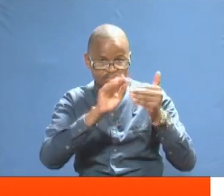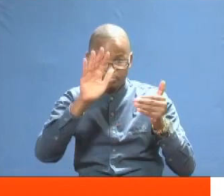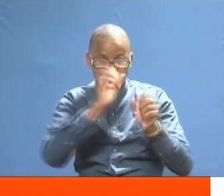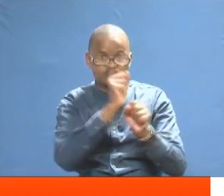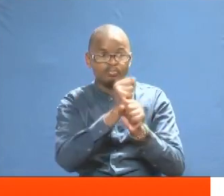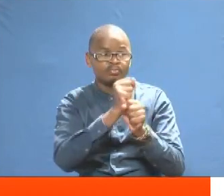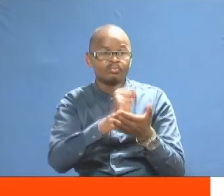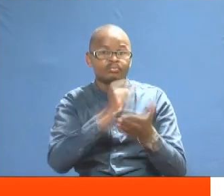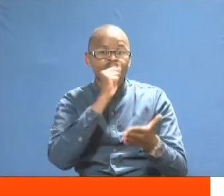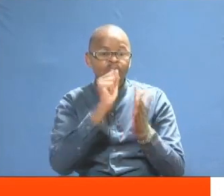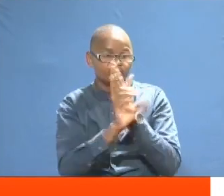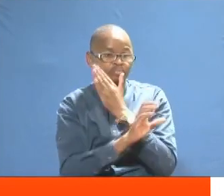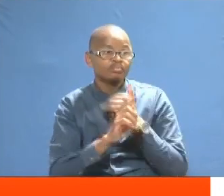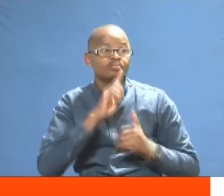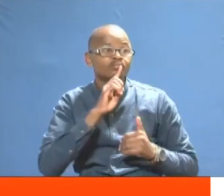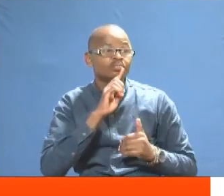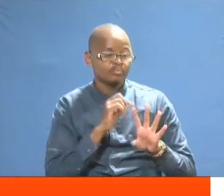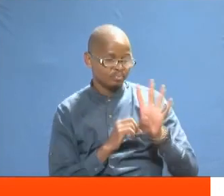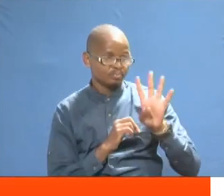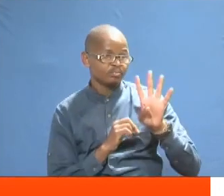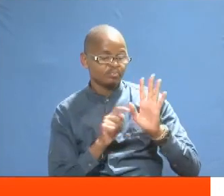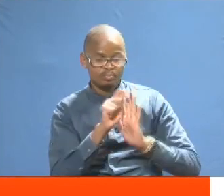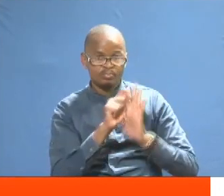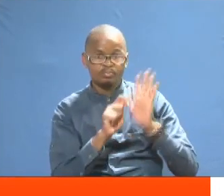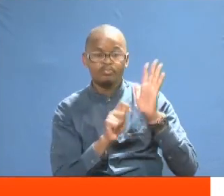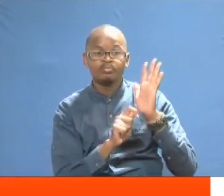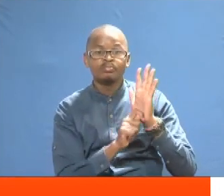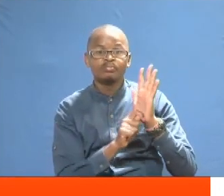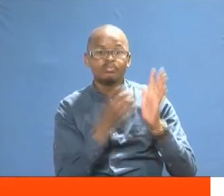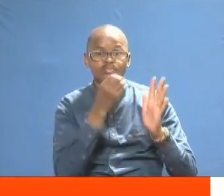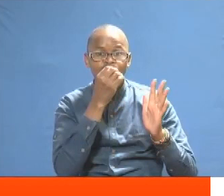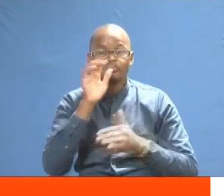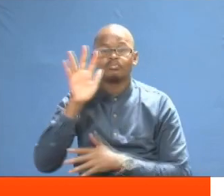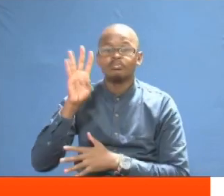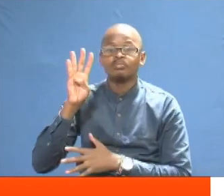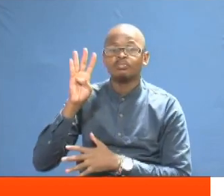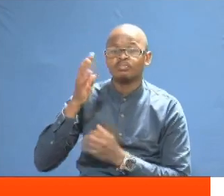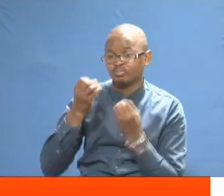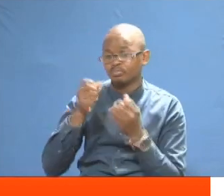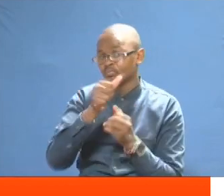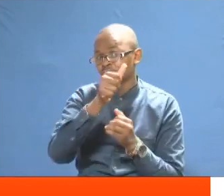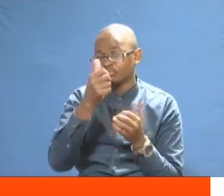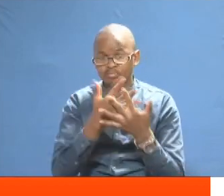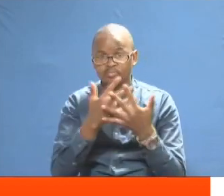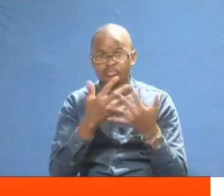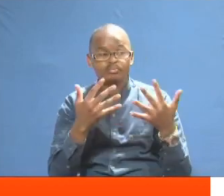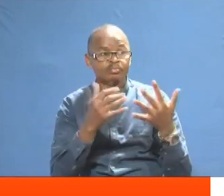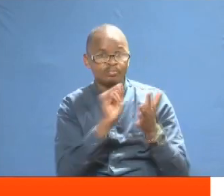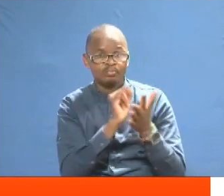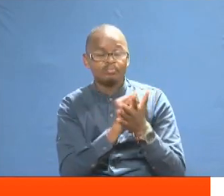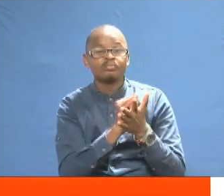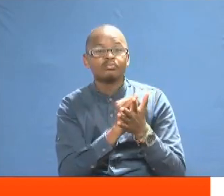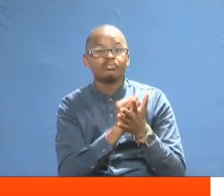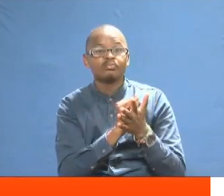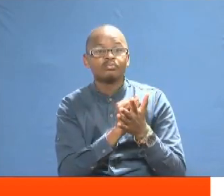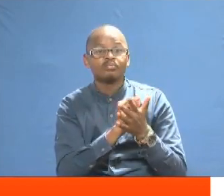makes the budget of this country. So the Big Four agenda in terms of manufacturing, food security, many other issues, the industries, and